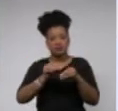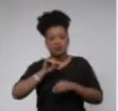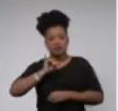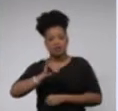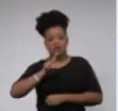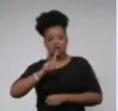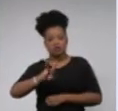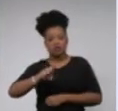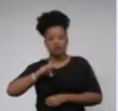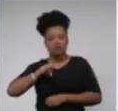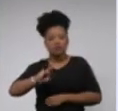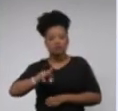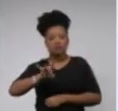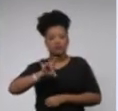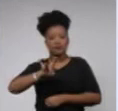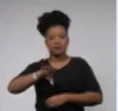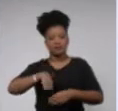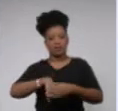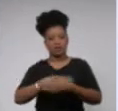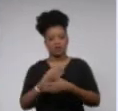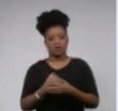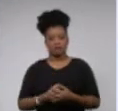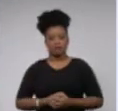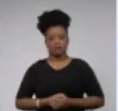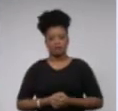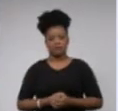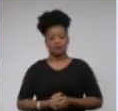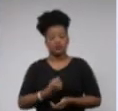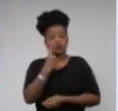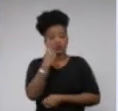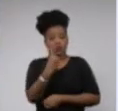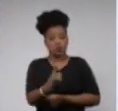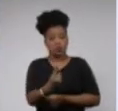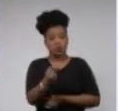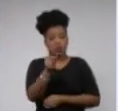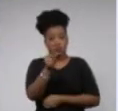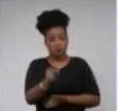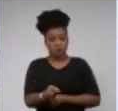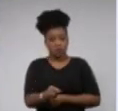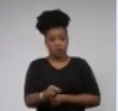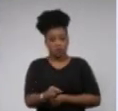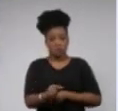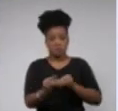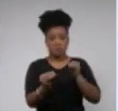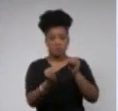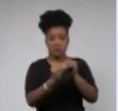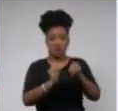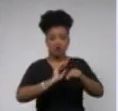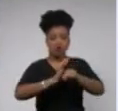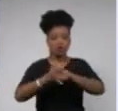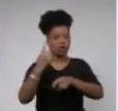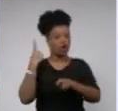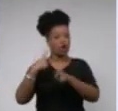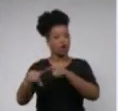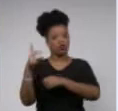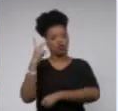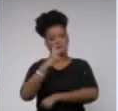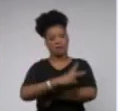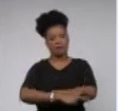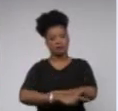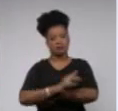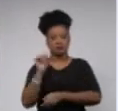ages, what stands at 577 patients diagnosed in this age group. The